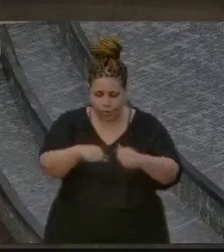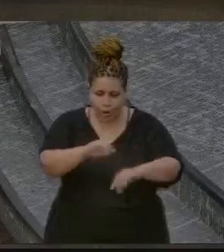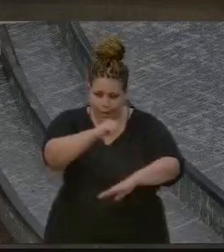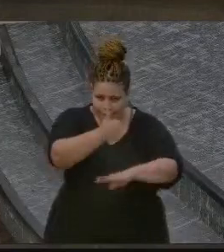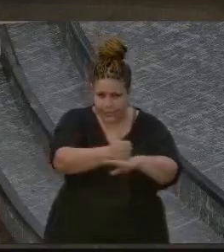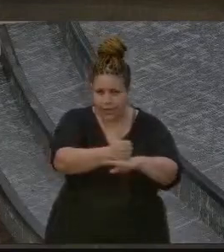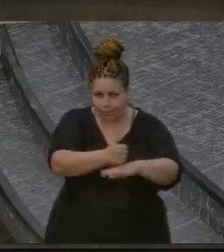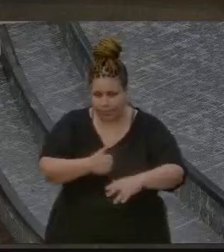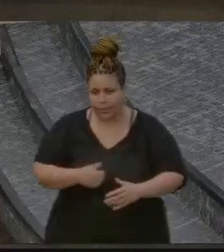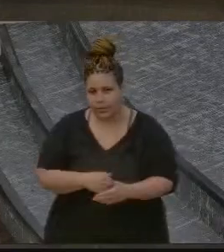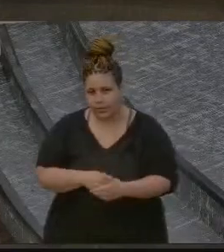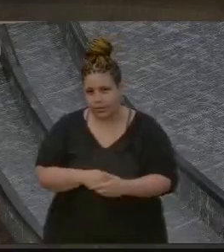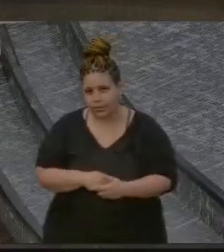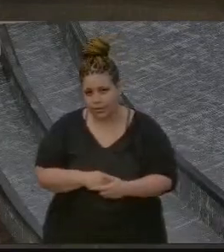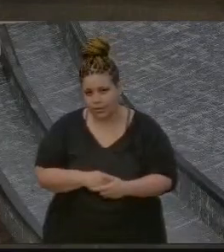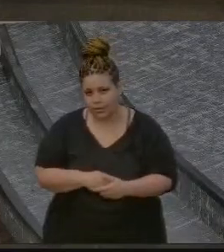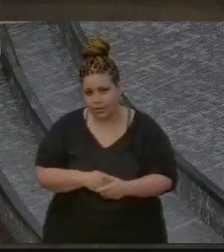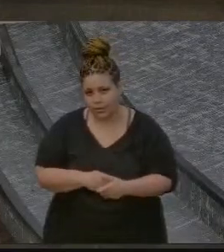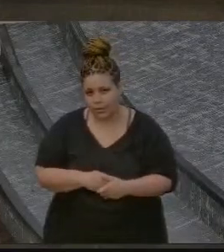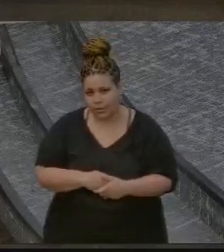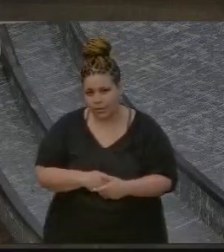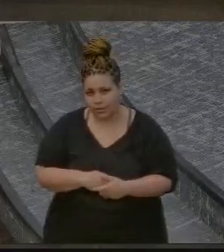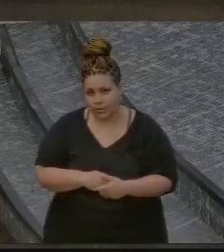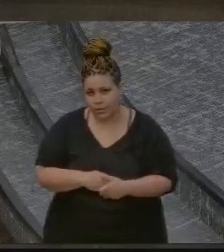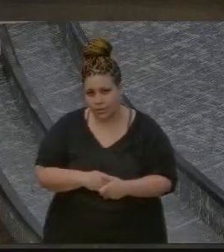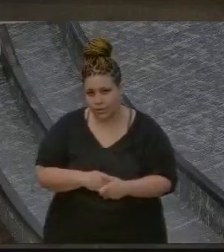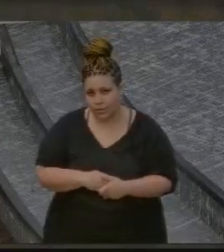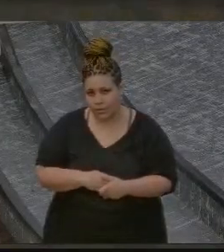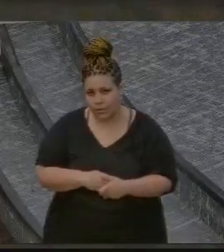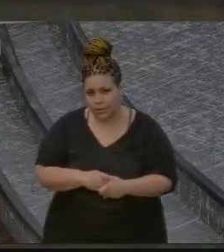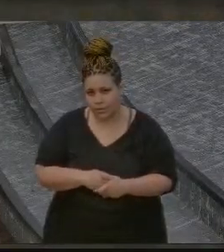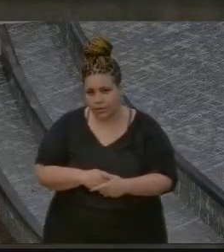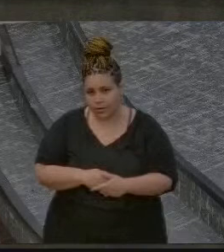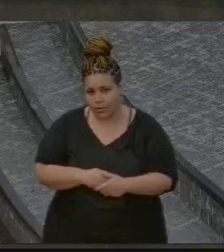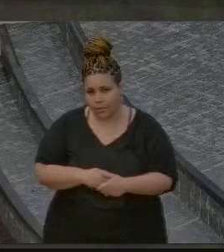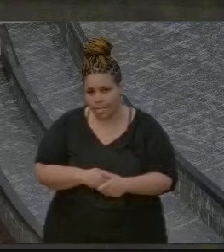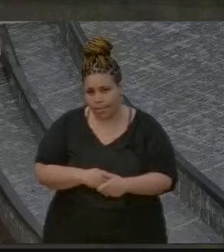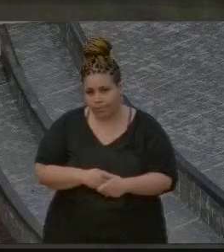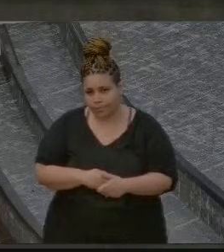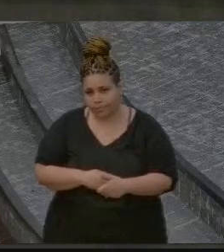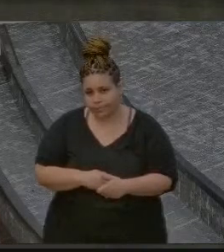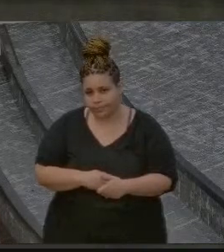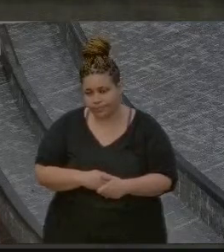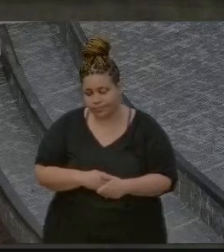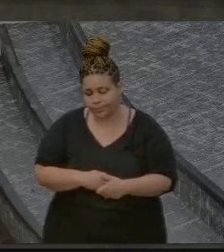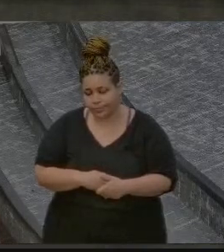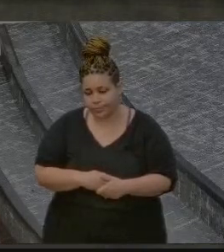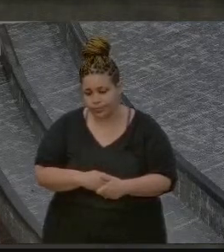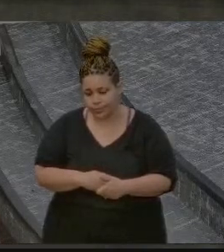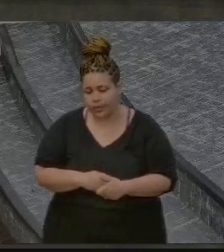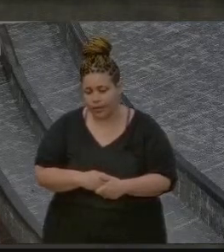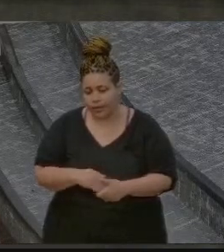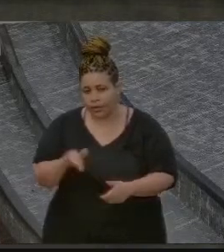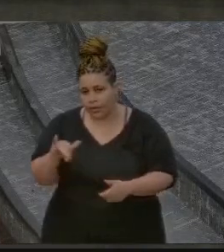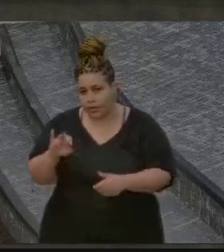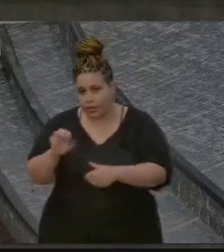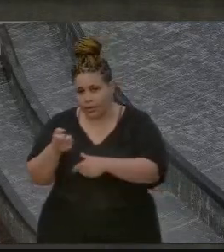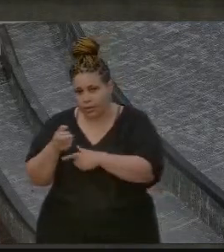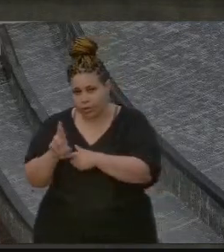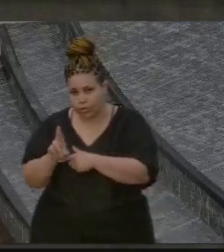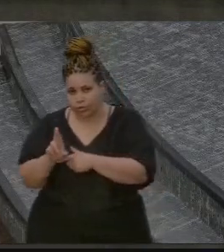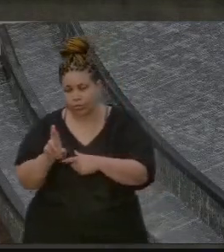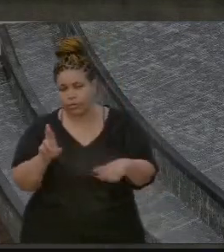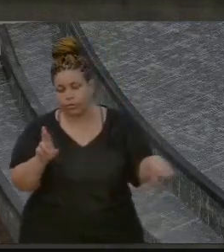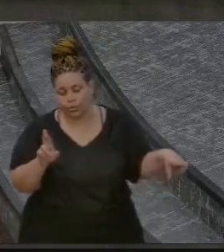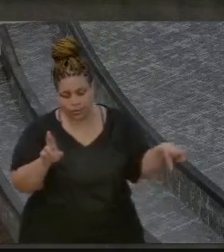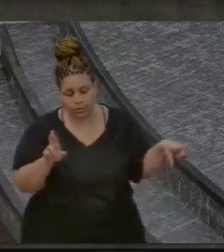Thank you. Dr. Yeager? I was just going to suggest that since, as Dr. Dykeman has pointed